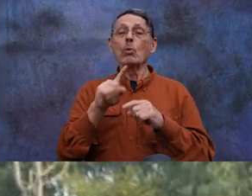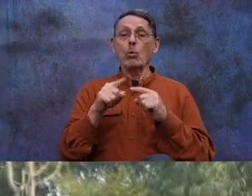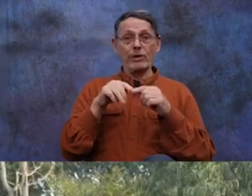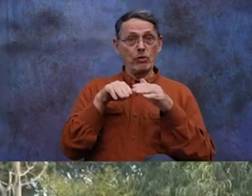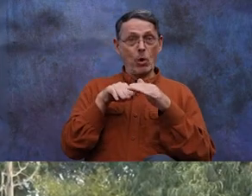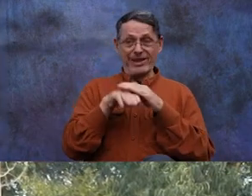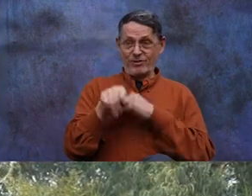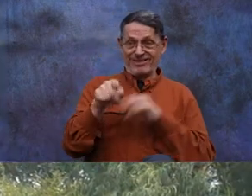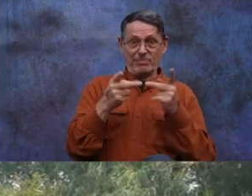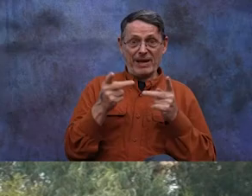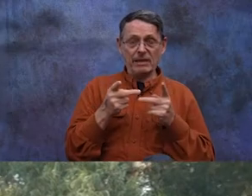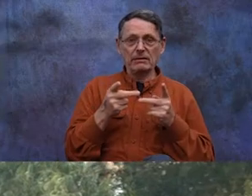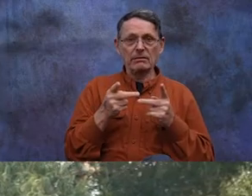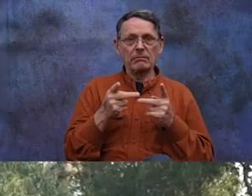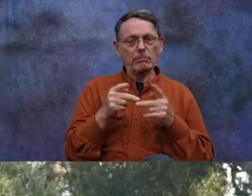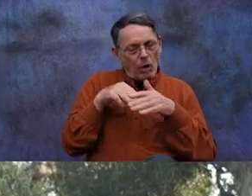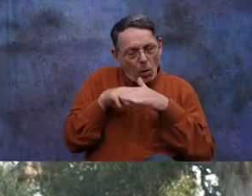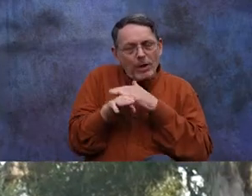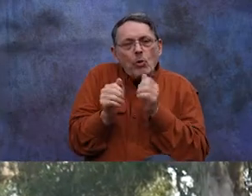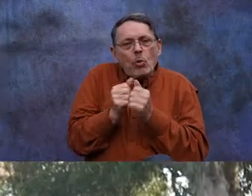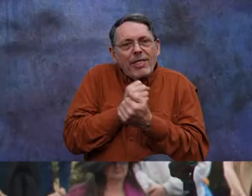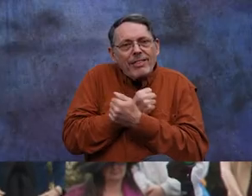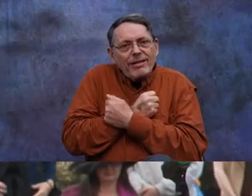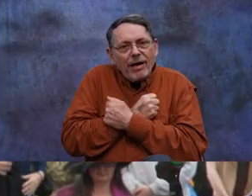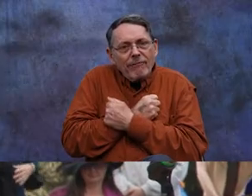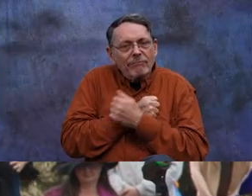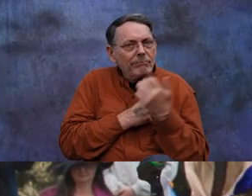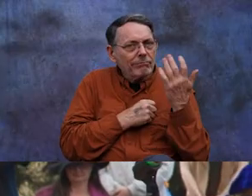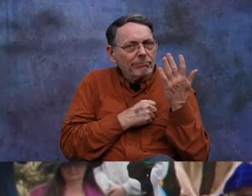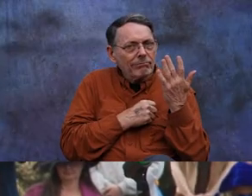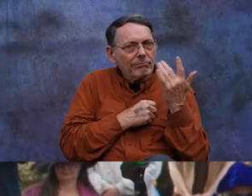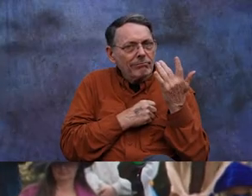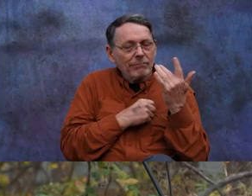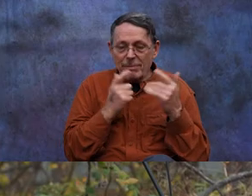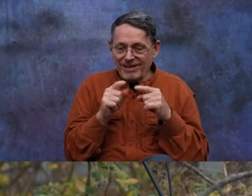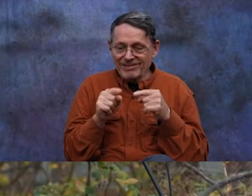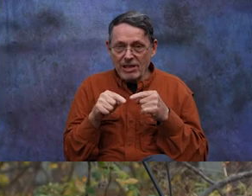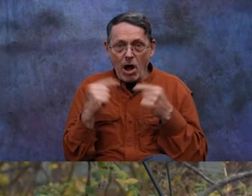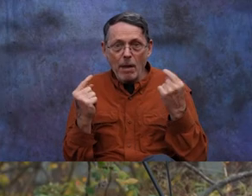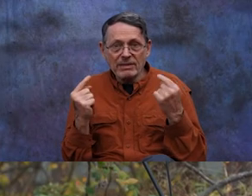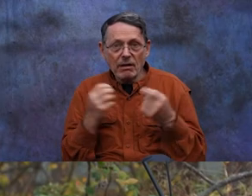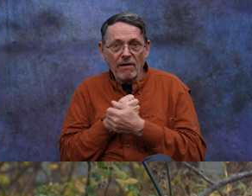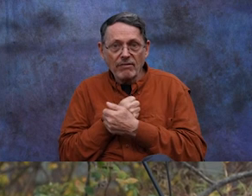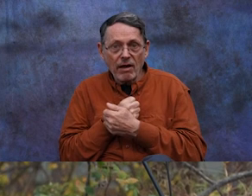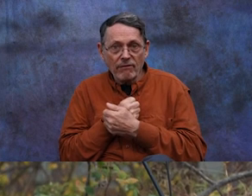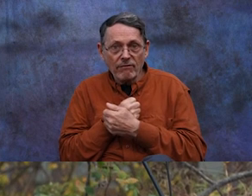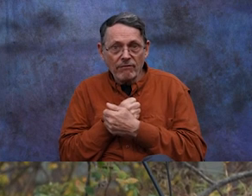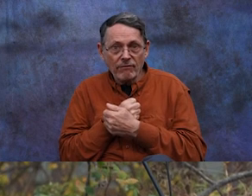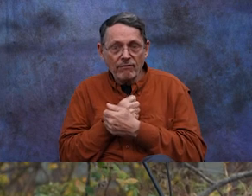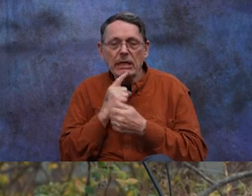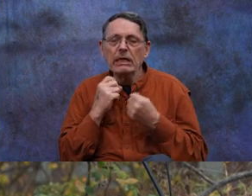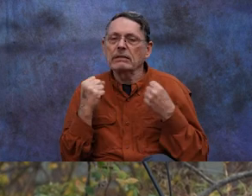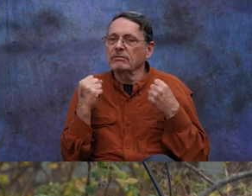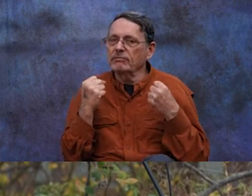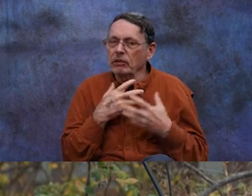with love. Why love? Because the opposite of love is fear. And you do not need